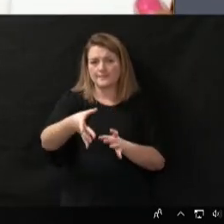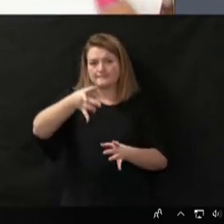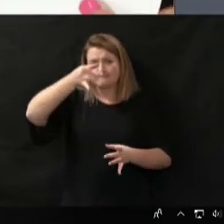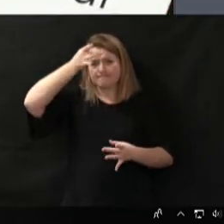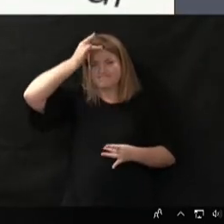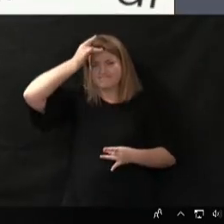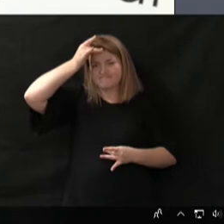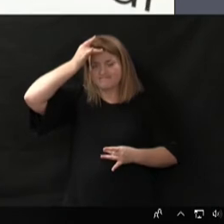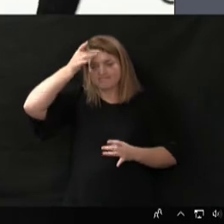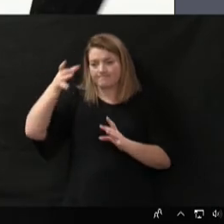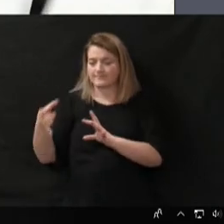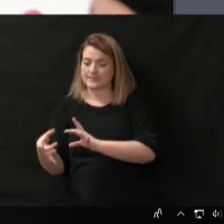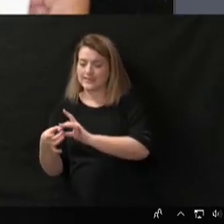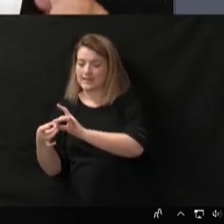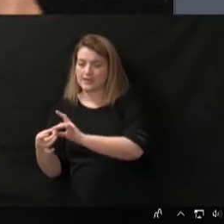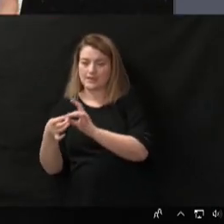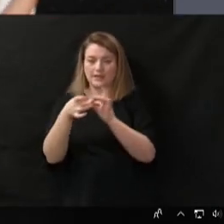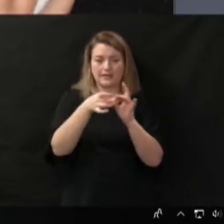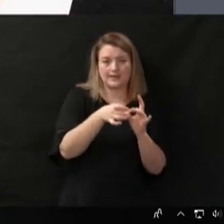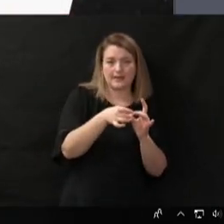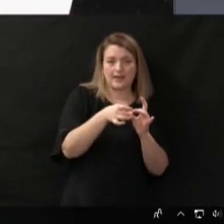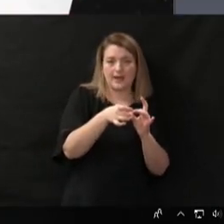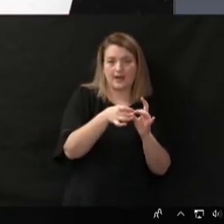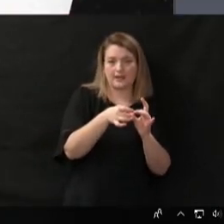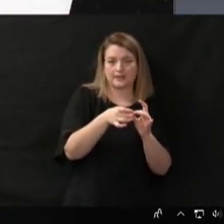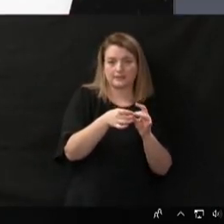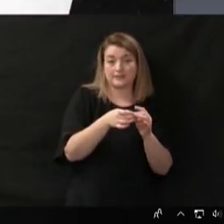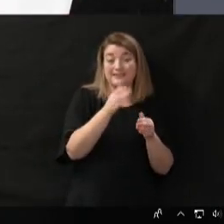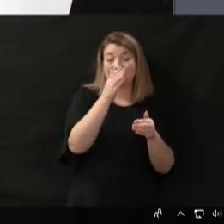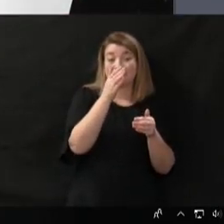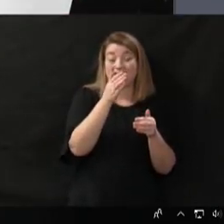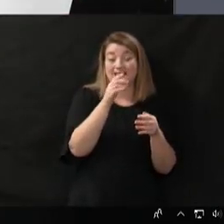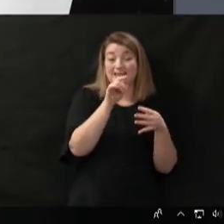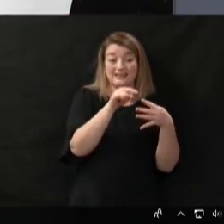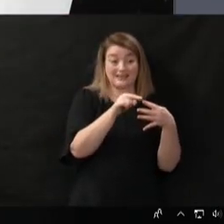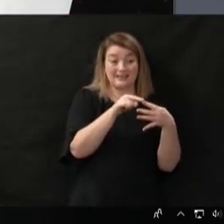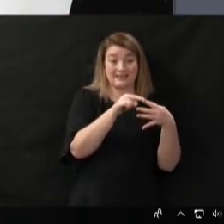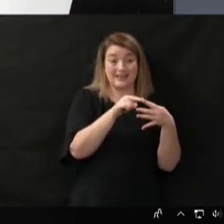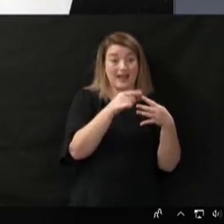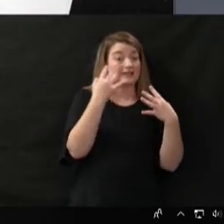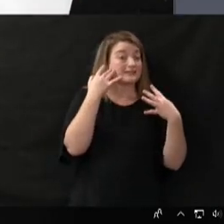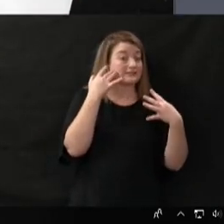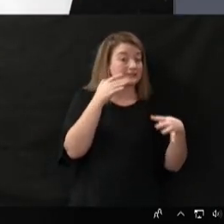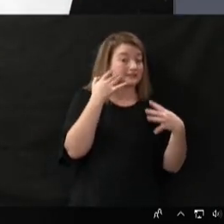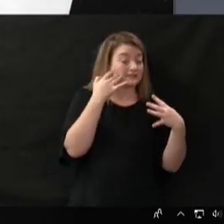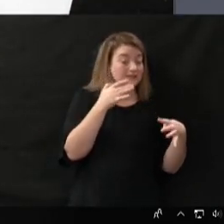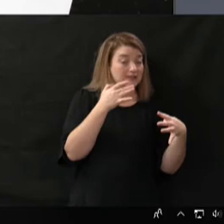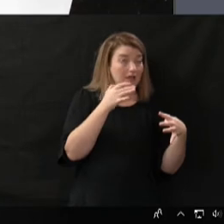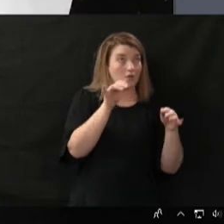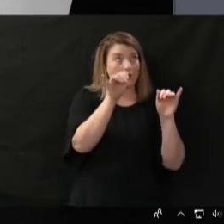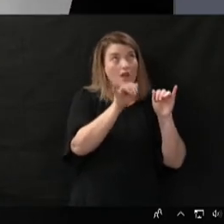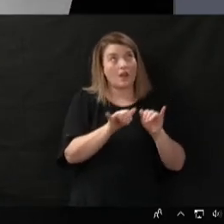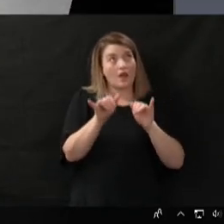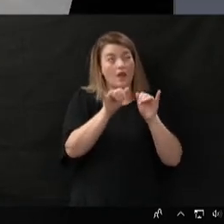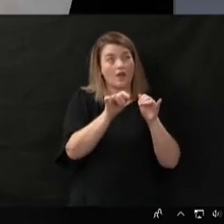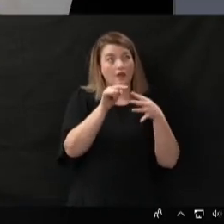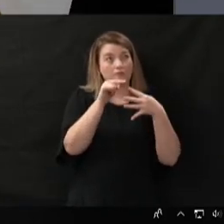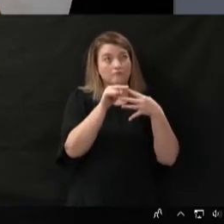this particular case, to the key word so that they can get a